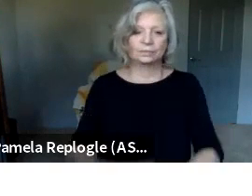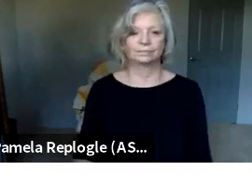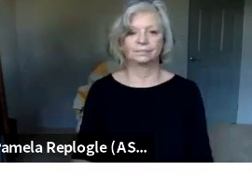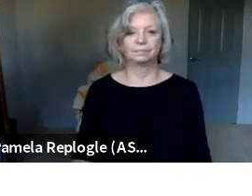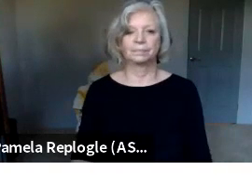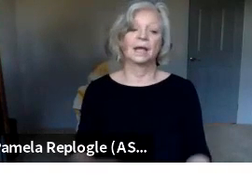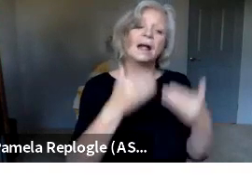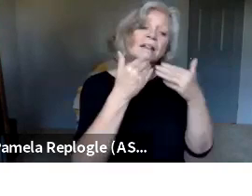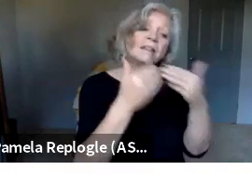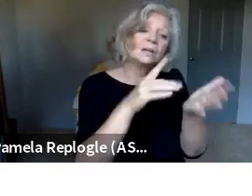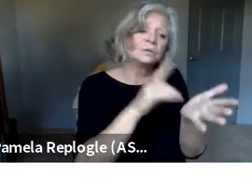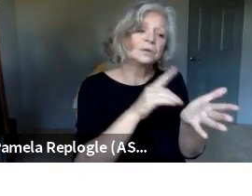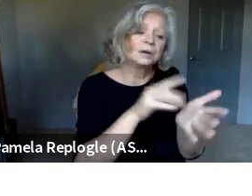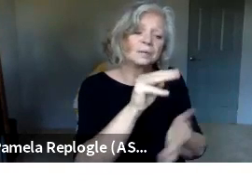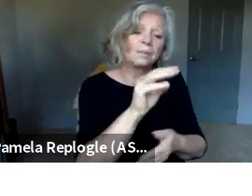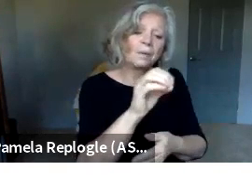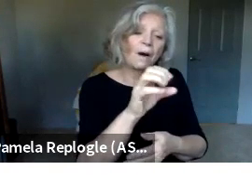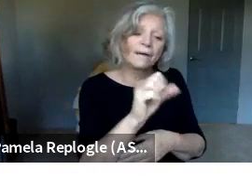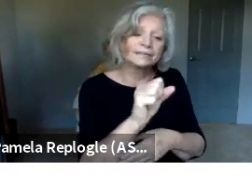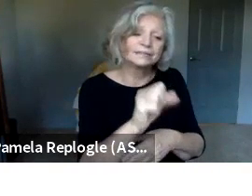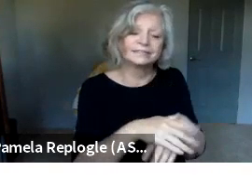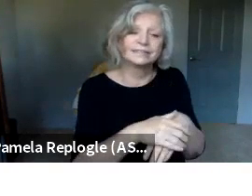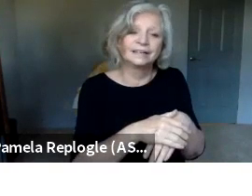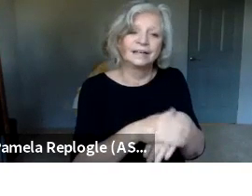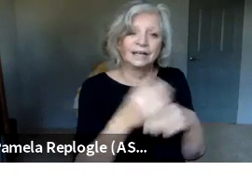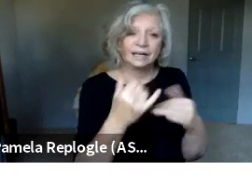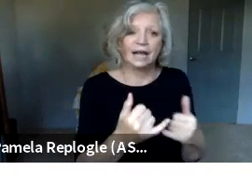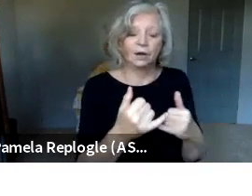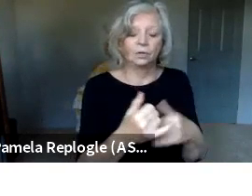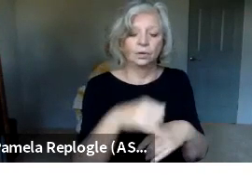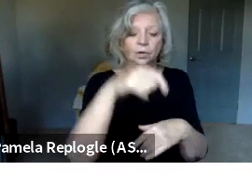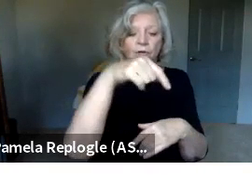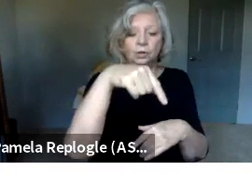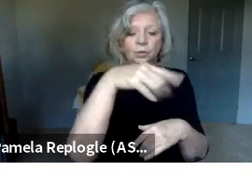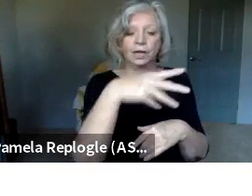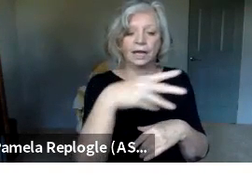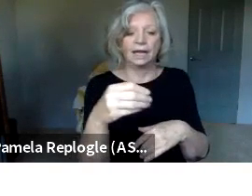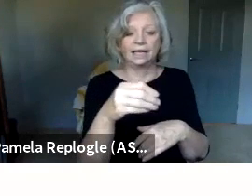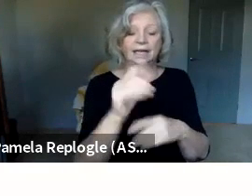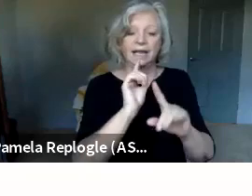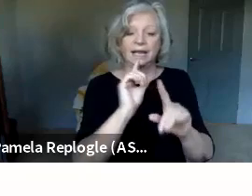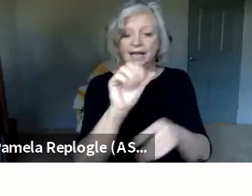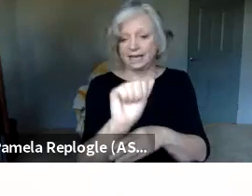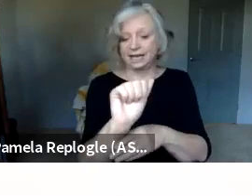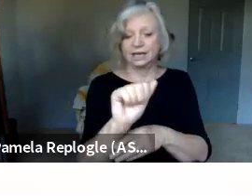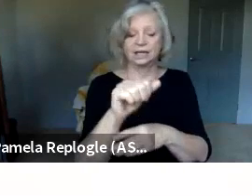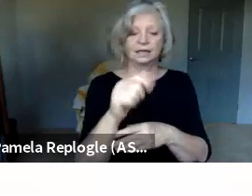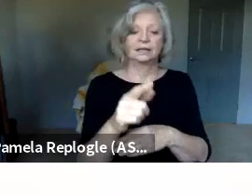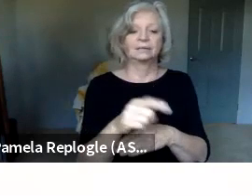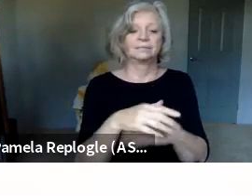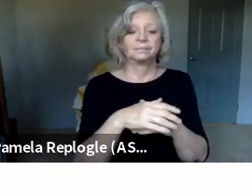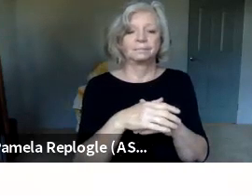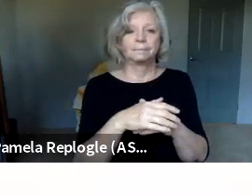you, Dr. Moss. And I just want to direct you to the Q&A because there are a couple of questions about vaccine that I think you